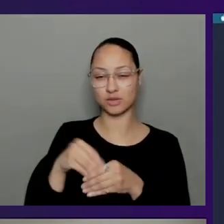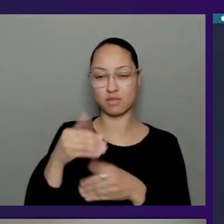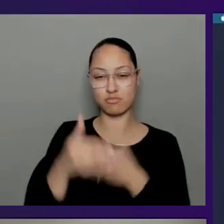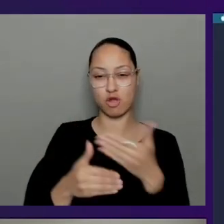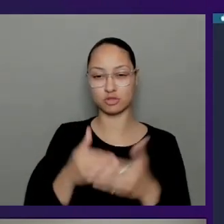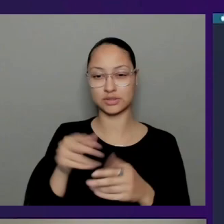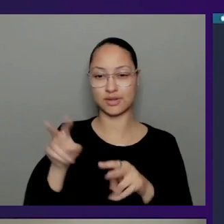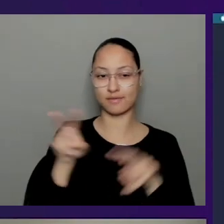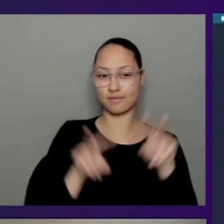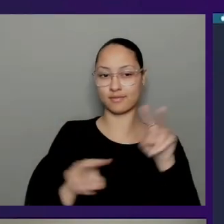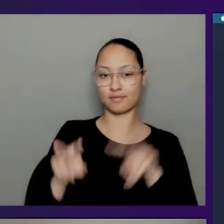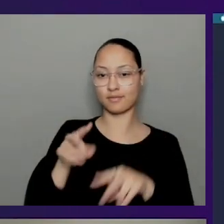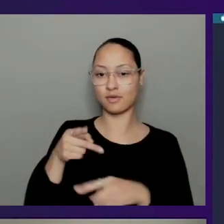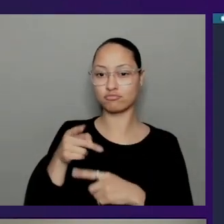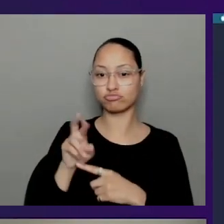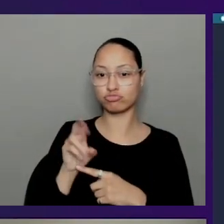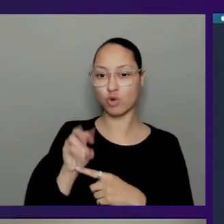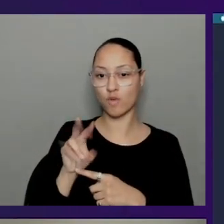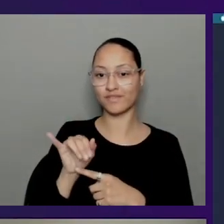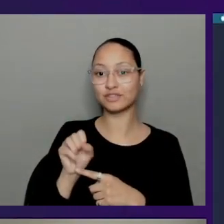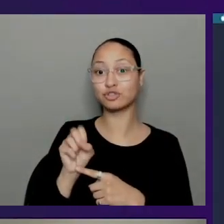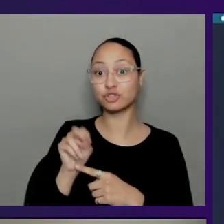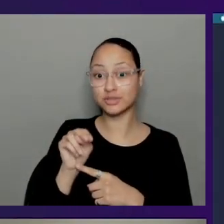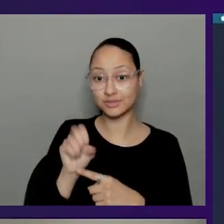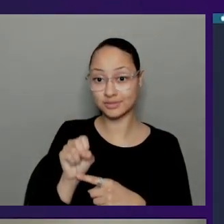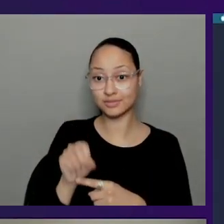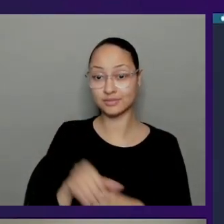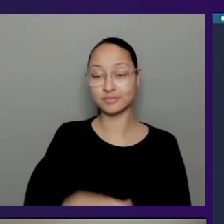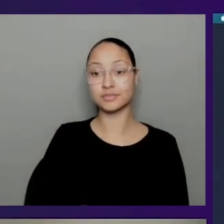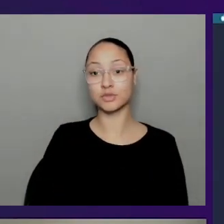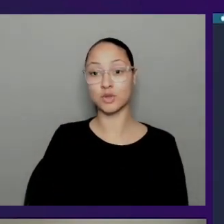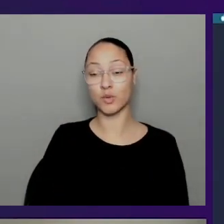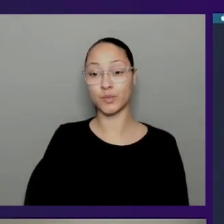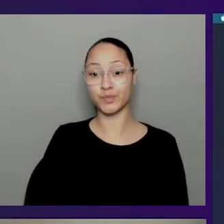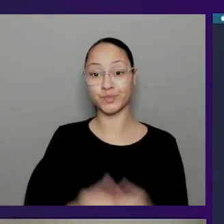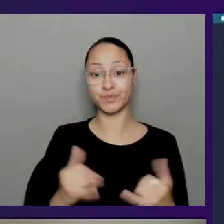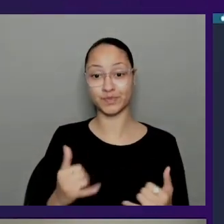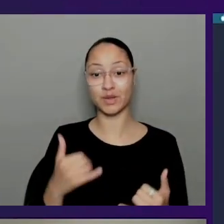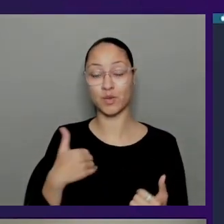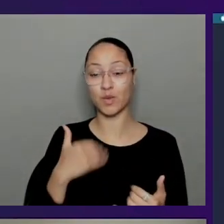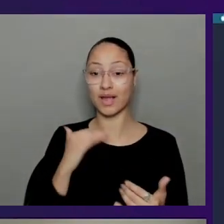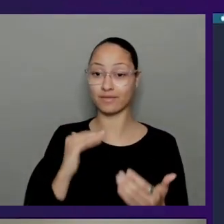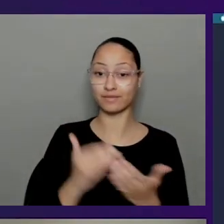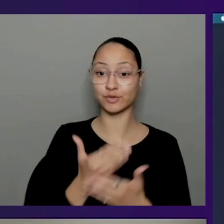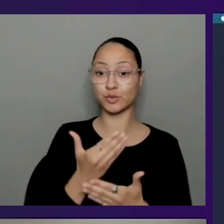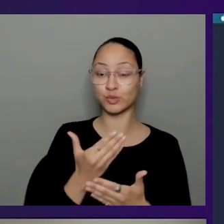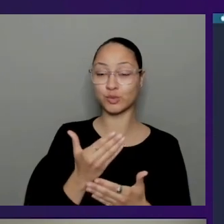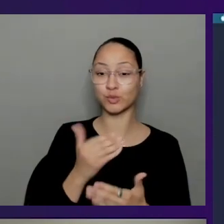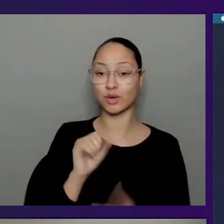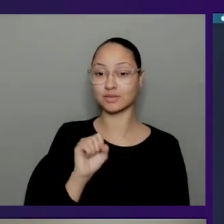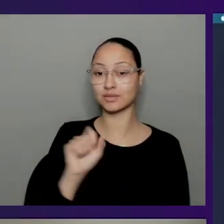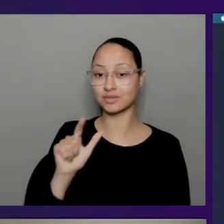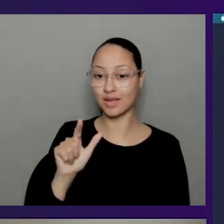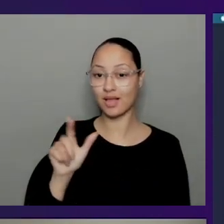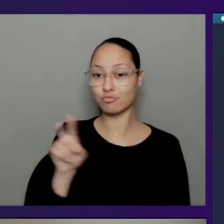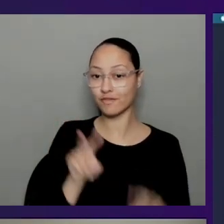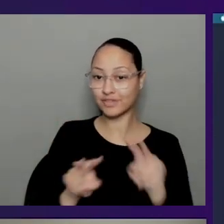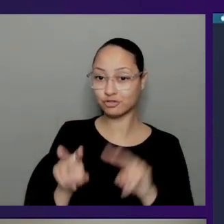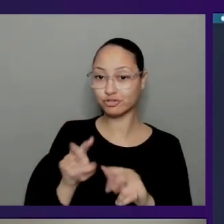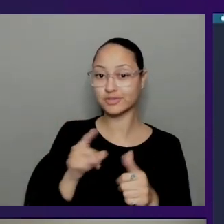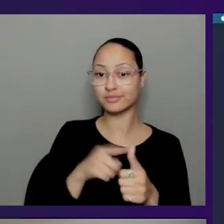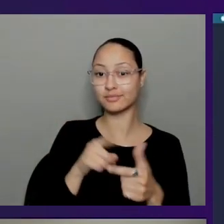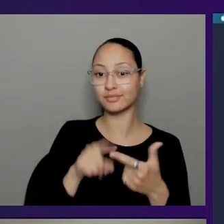with the outline, we're provisioning new SSL certificates, we're provisioning a CloudFront